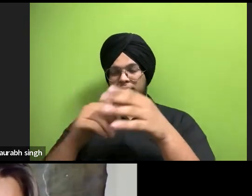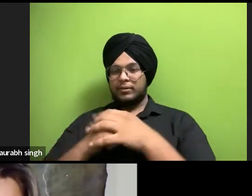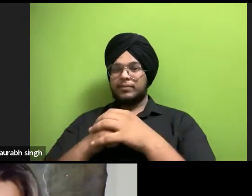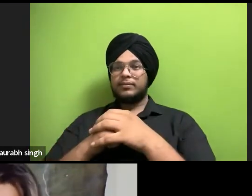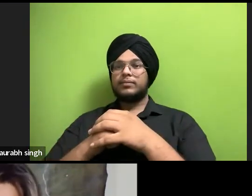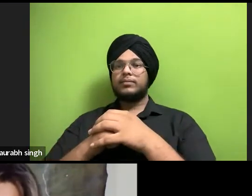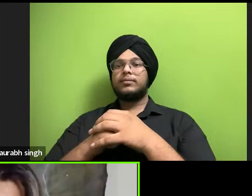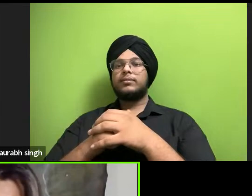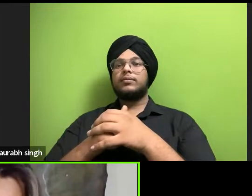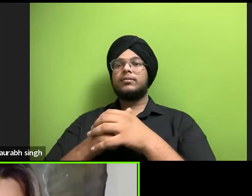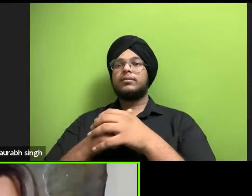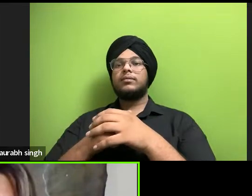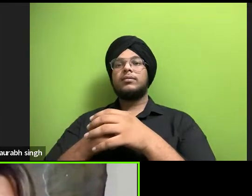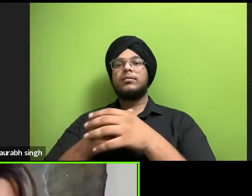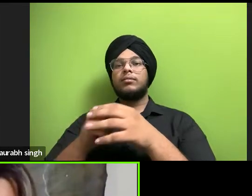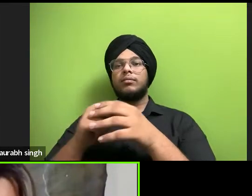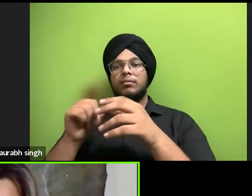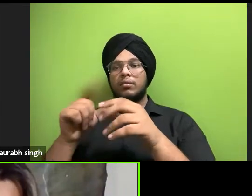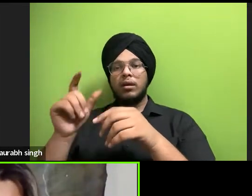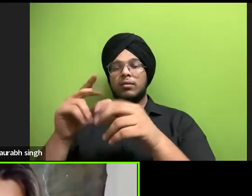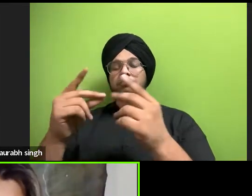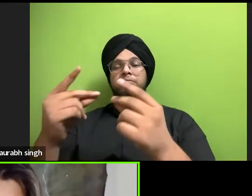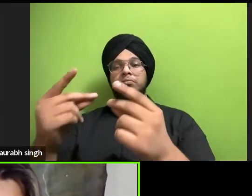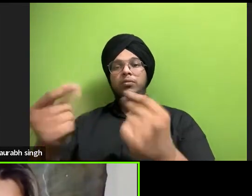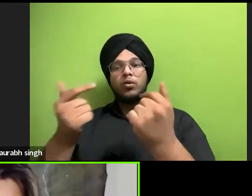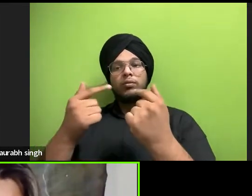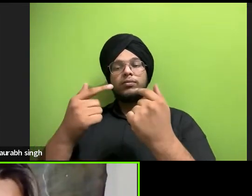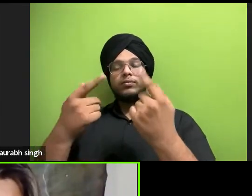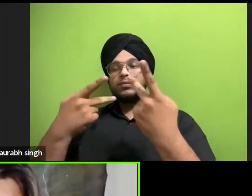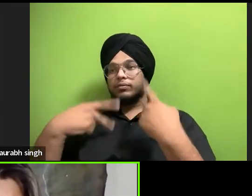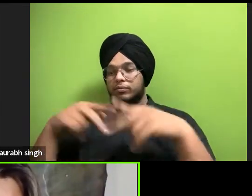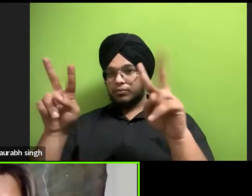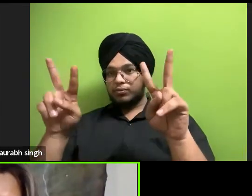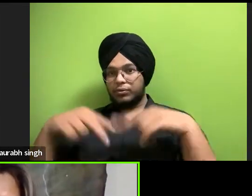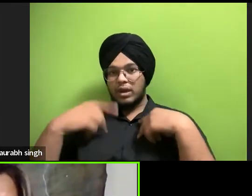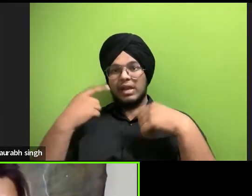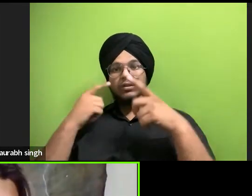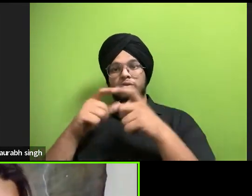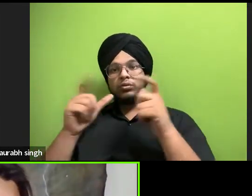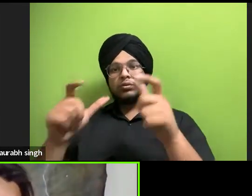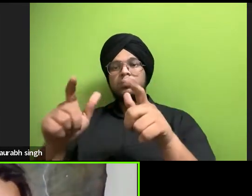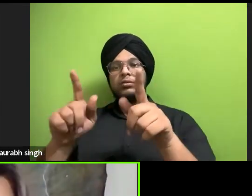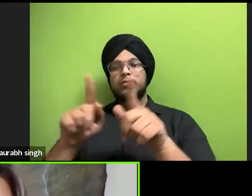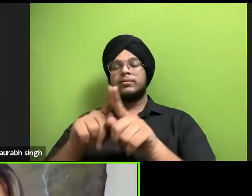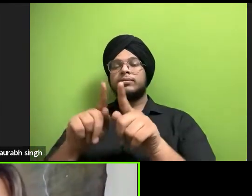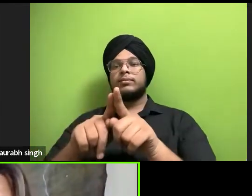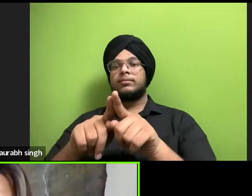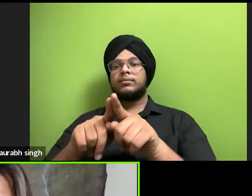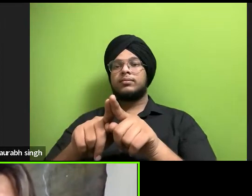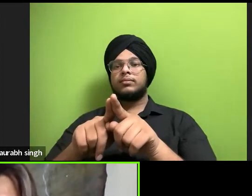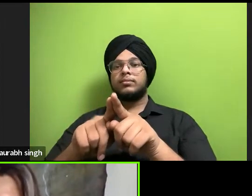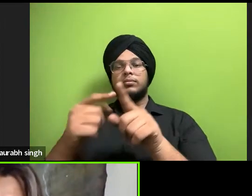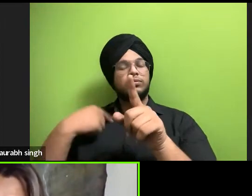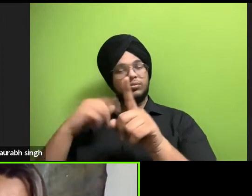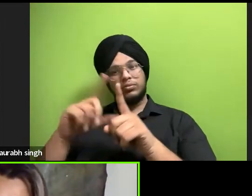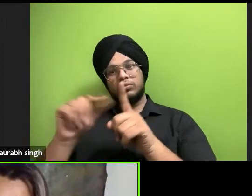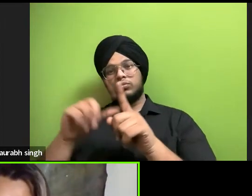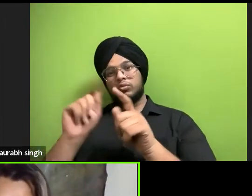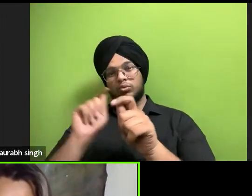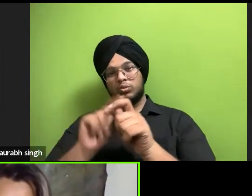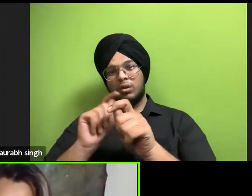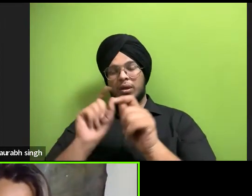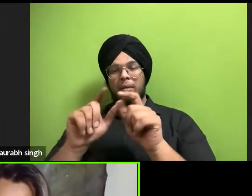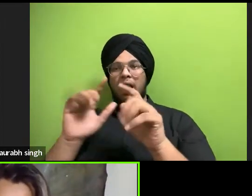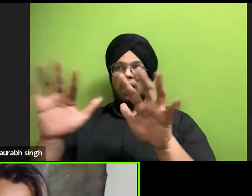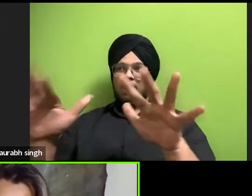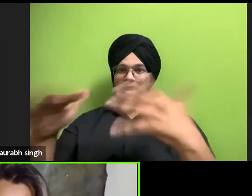the response, the immediate response to the institution, we had done a lot of work to build audience base,